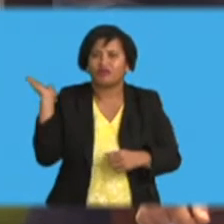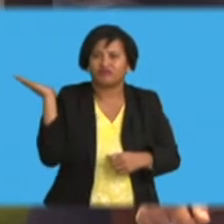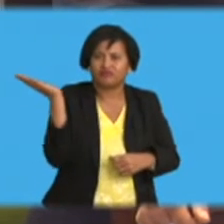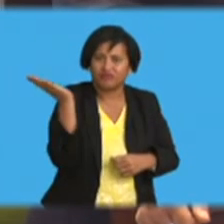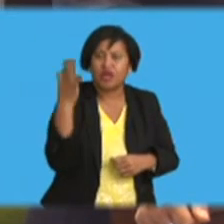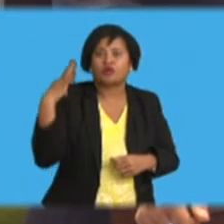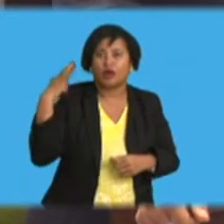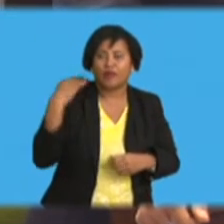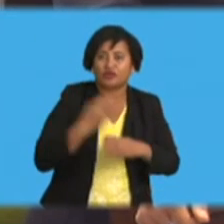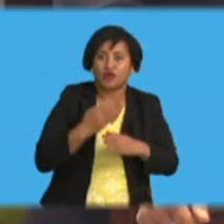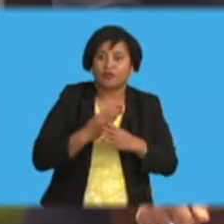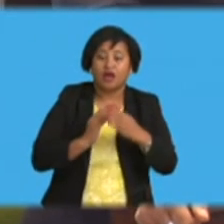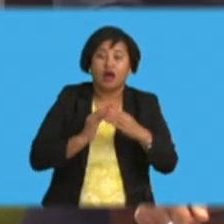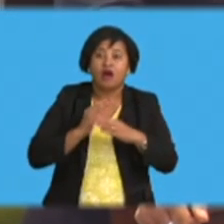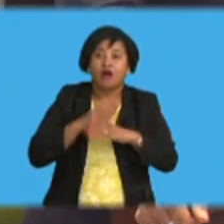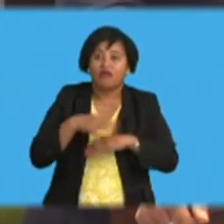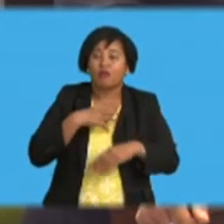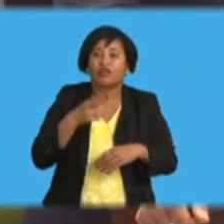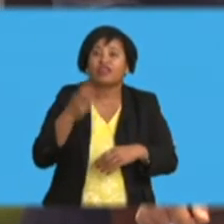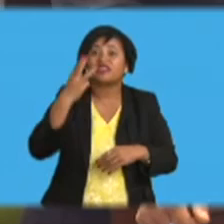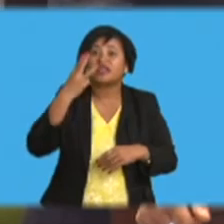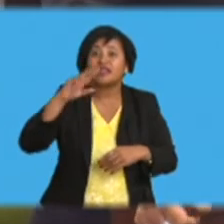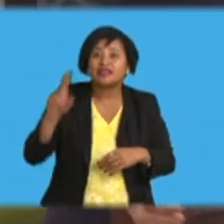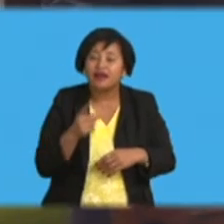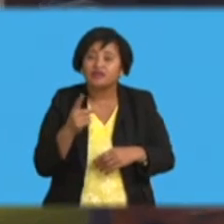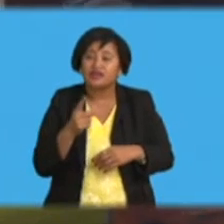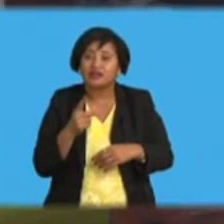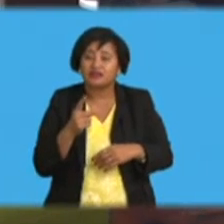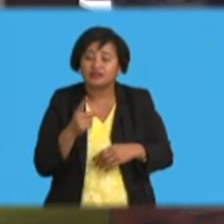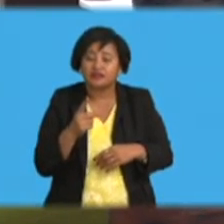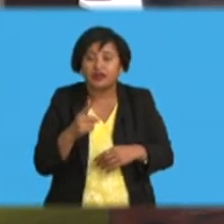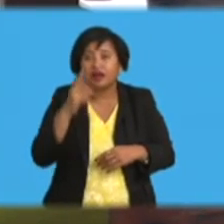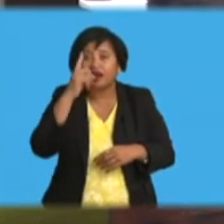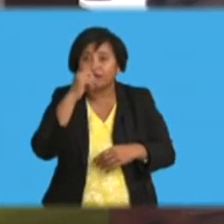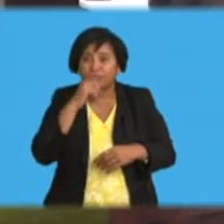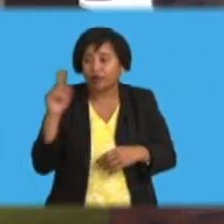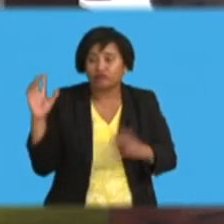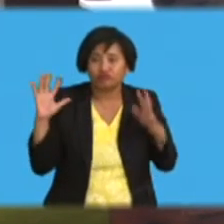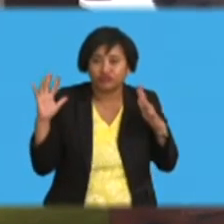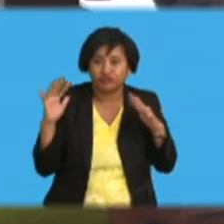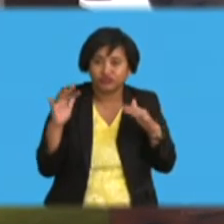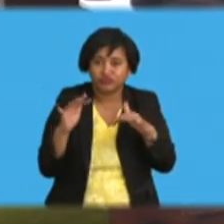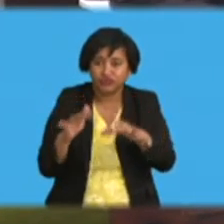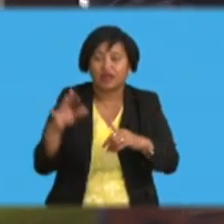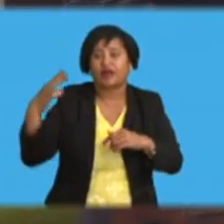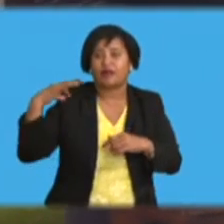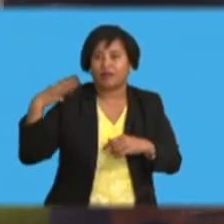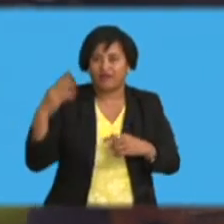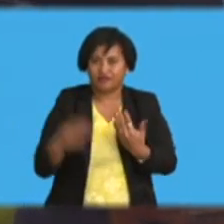young Fijians applied for 80 open positions. This clearly shows that it's an airline of choice and indeed is seen as a good